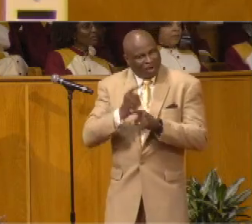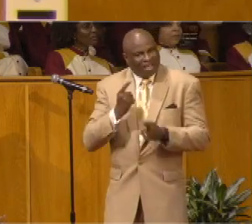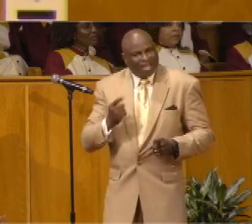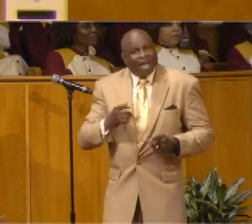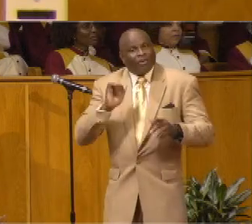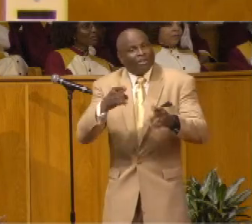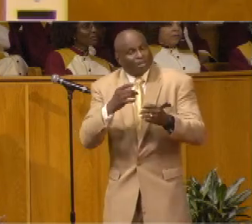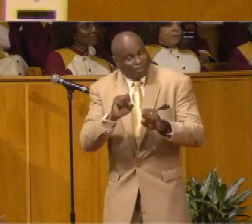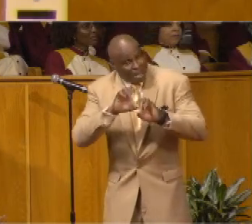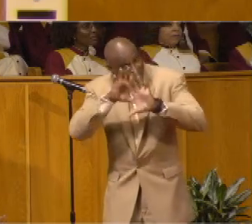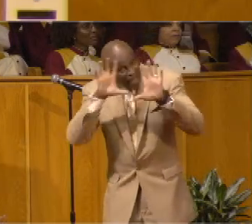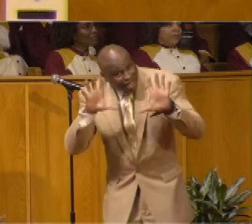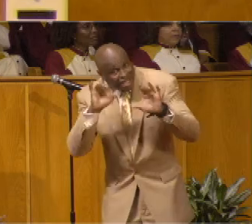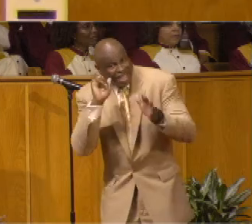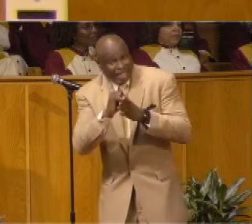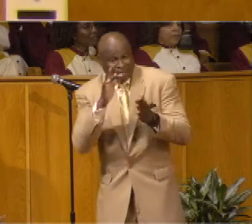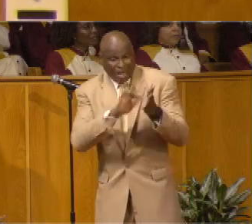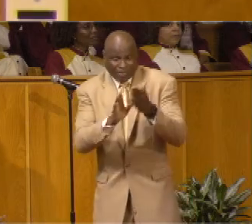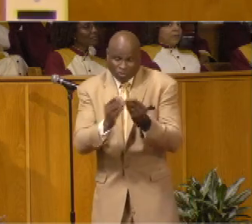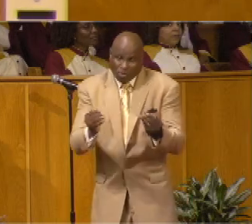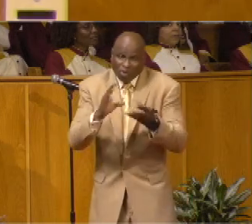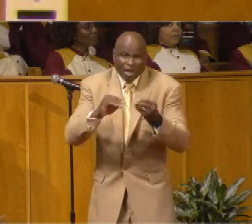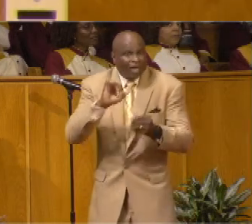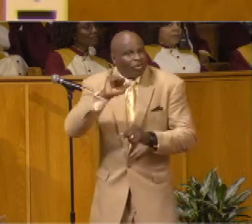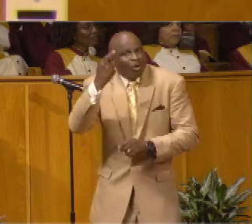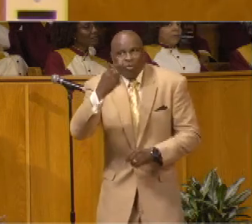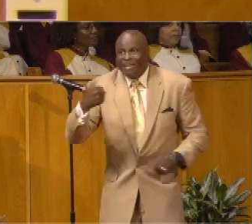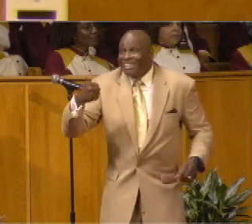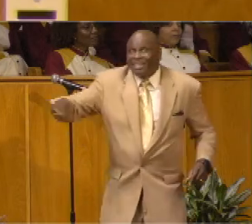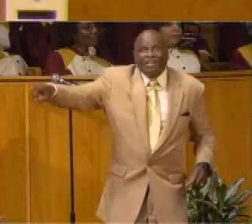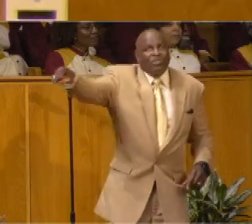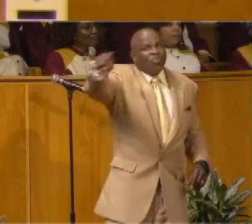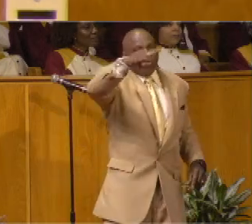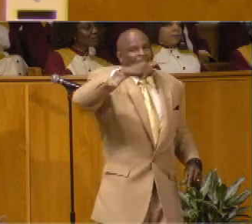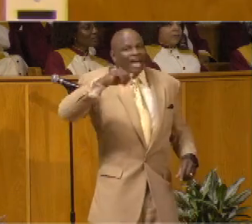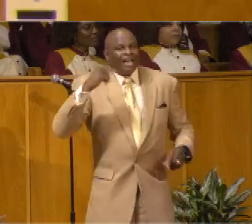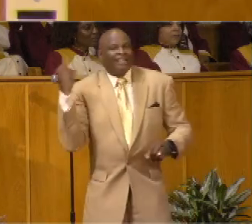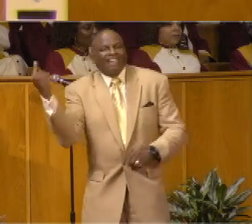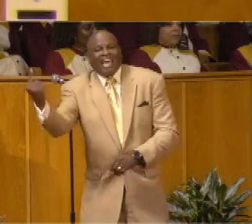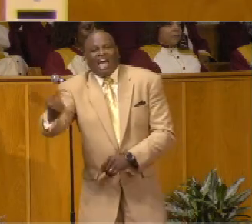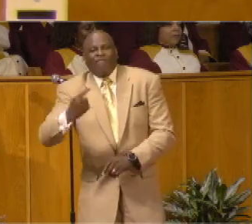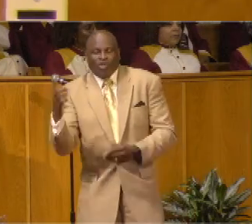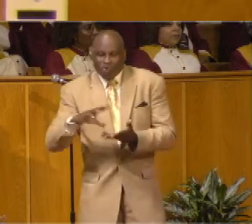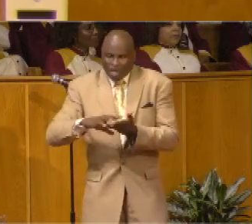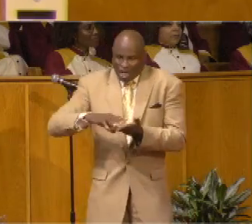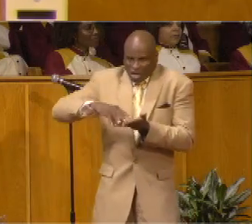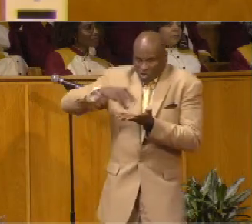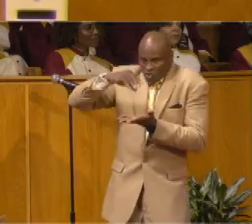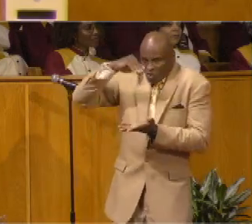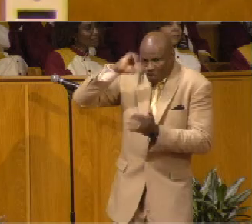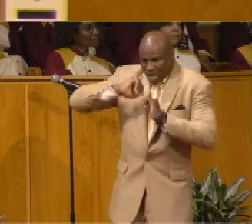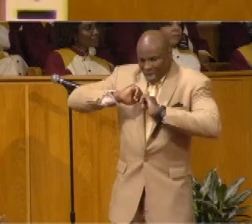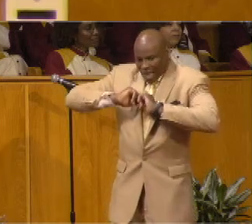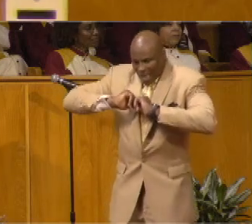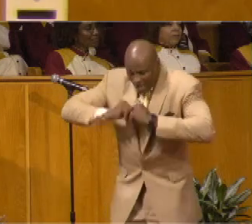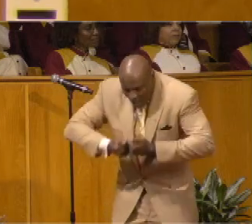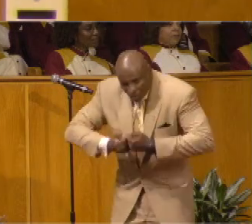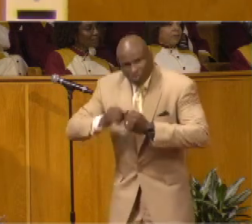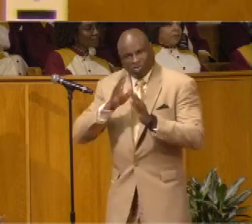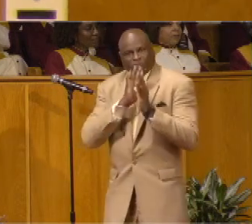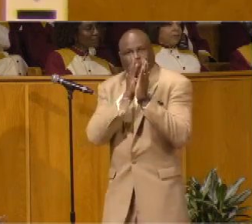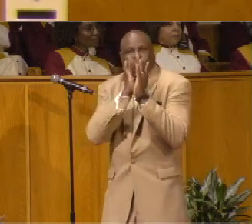What's amazing in Scripture is that no one anywhere is ever taught how to speak in tongues.